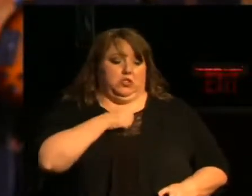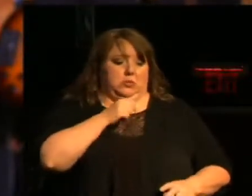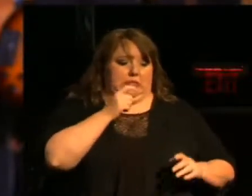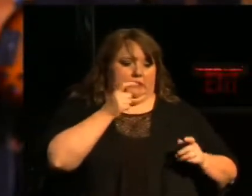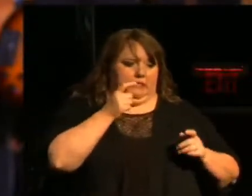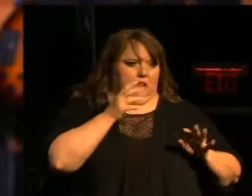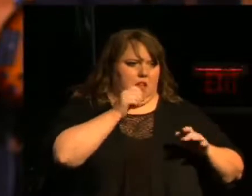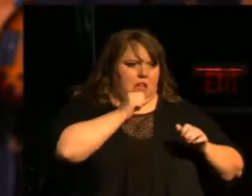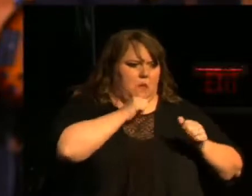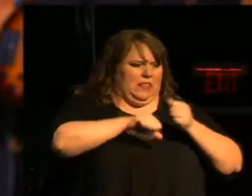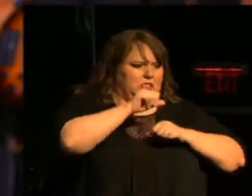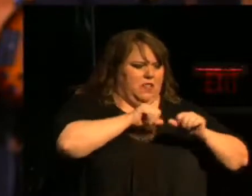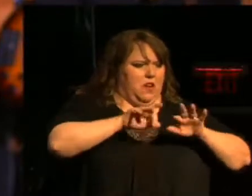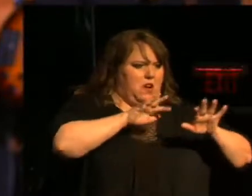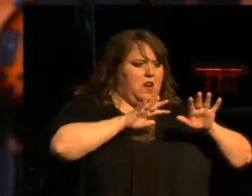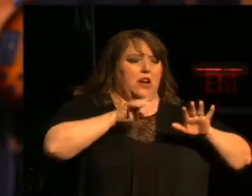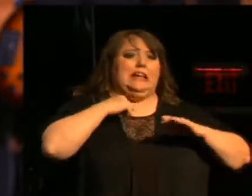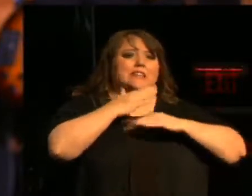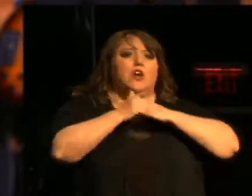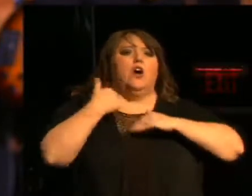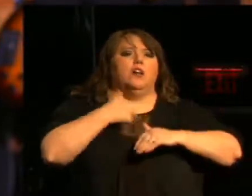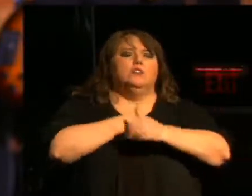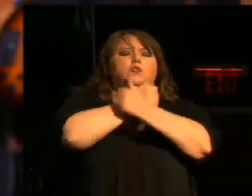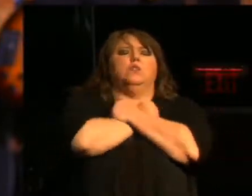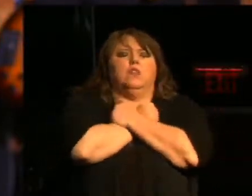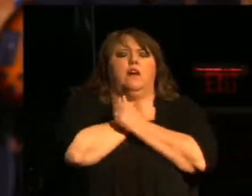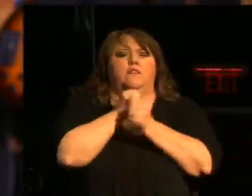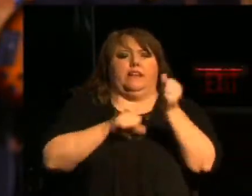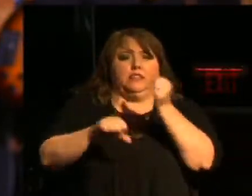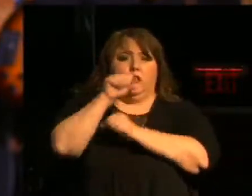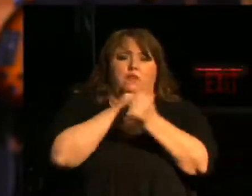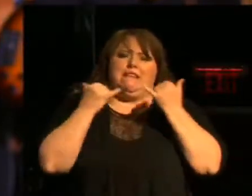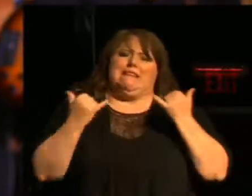have to agree with me to love me.